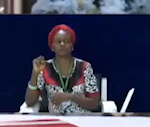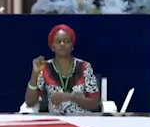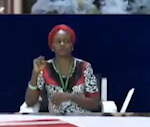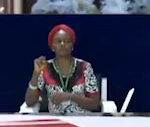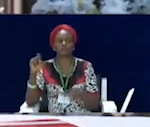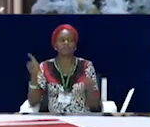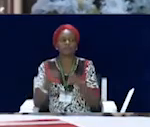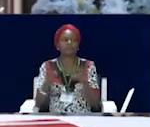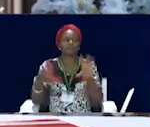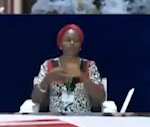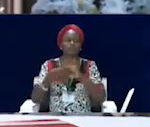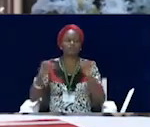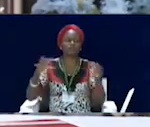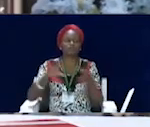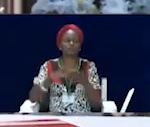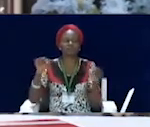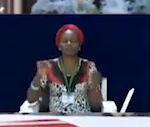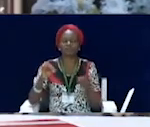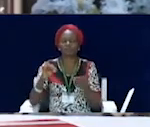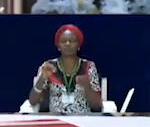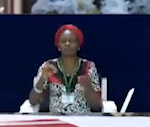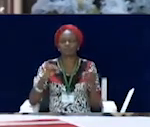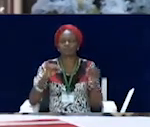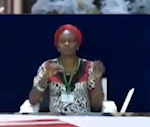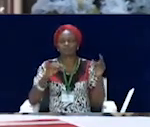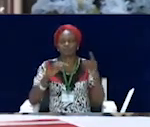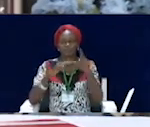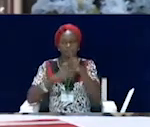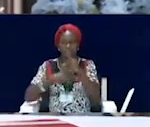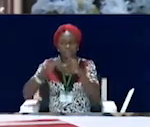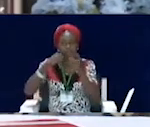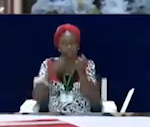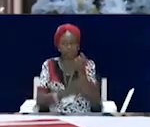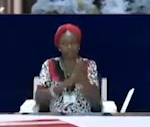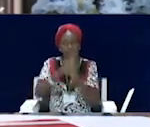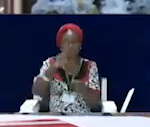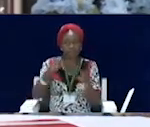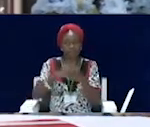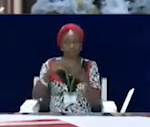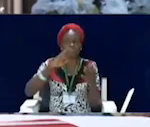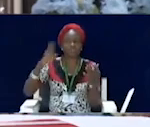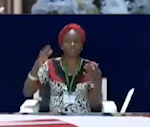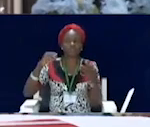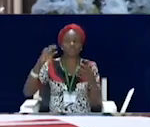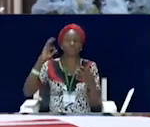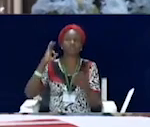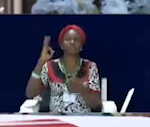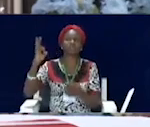Like the story my daughter used in her sermon.